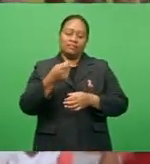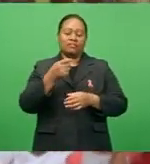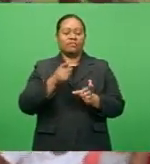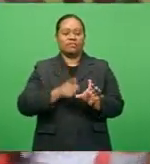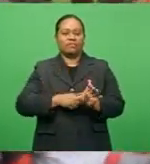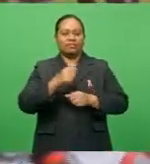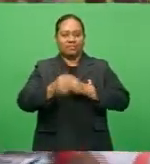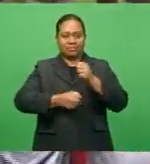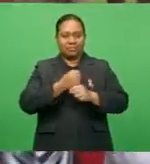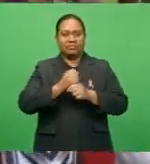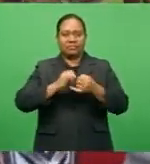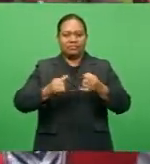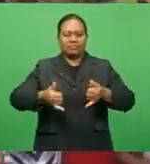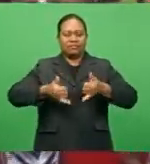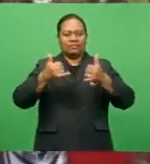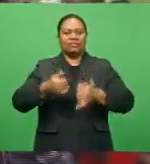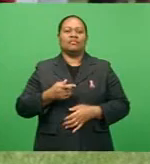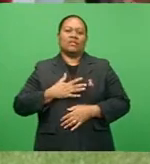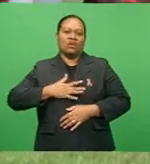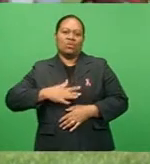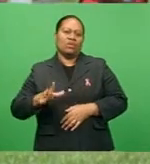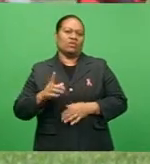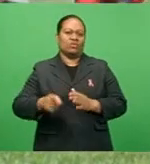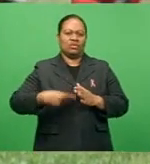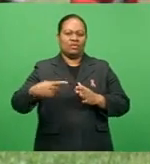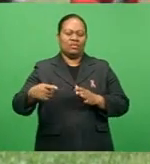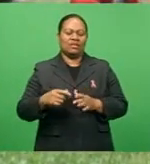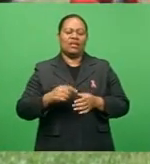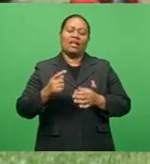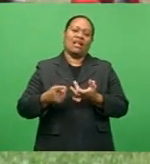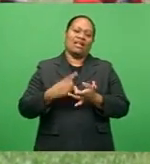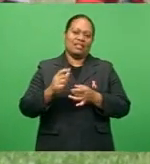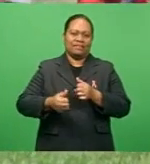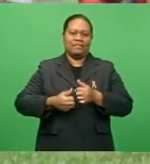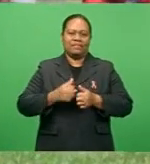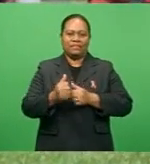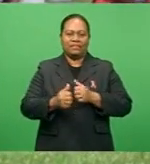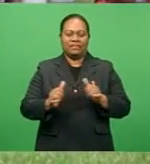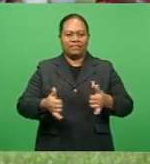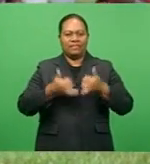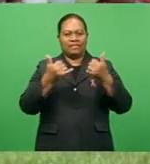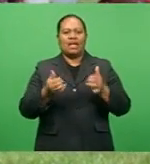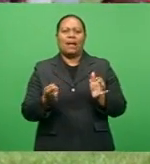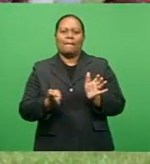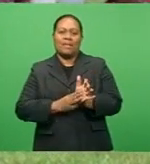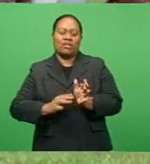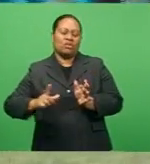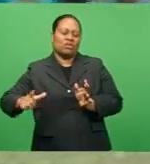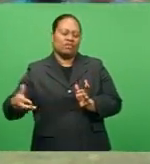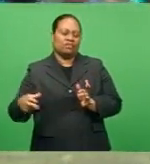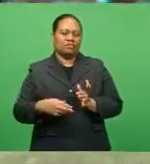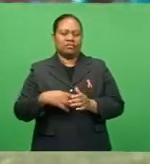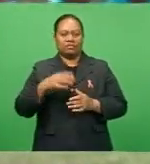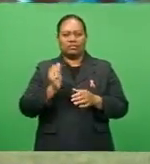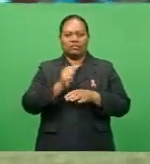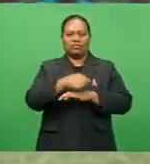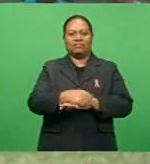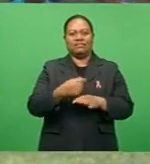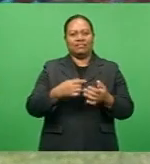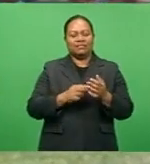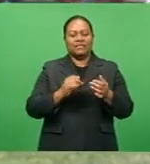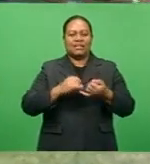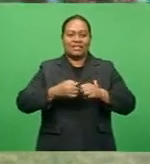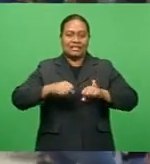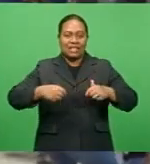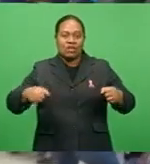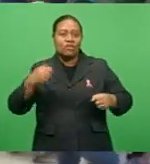decider. I believed and kept reminding myself that I can do it, and it eventually happened. Rewa coach